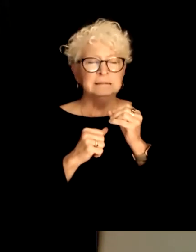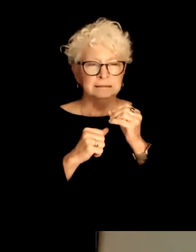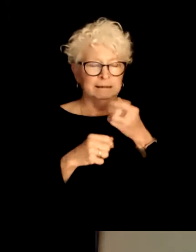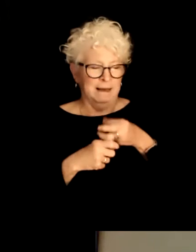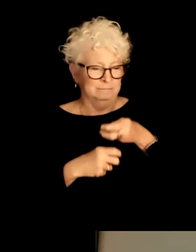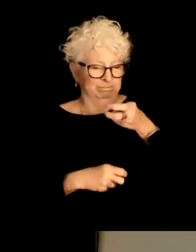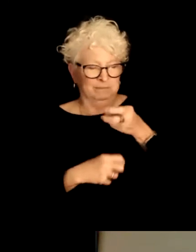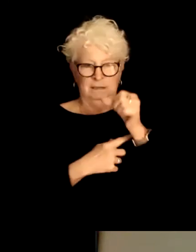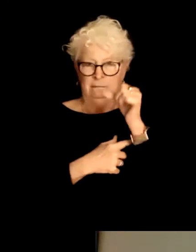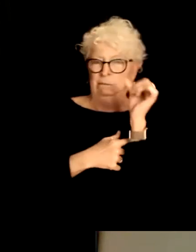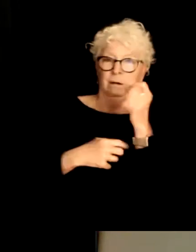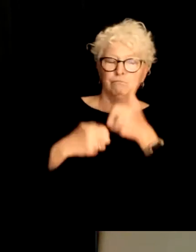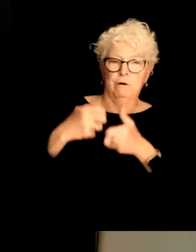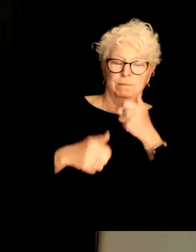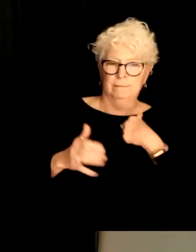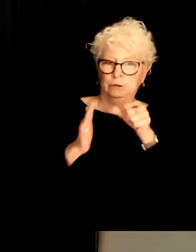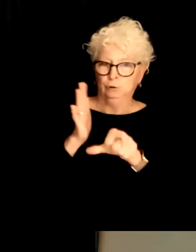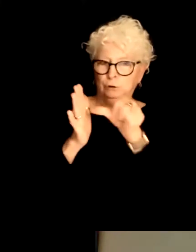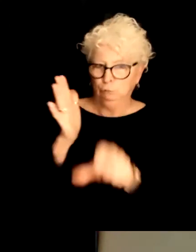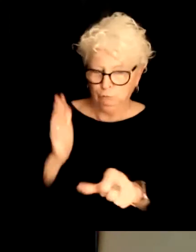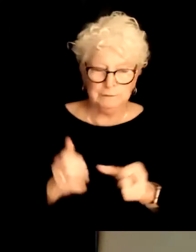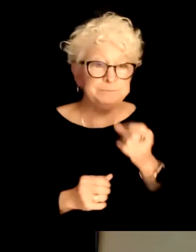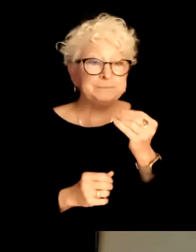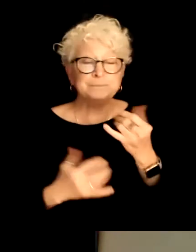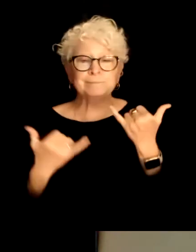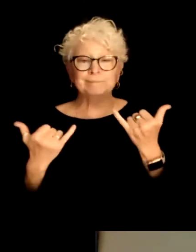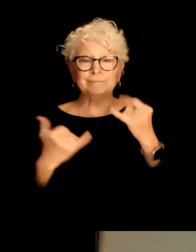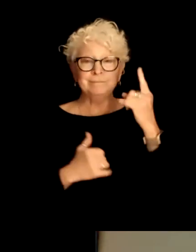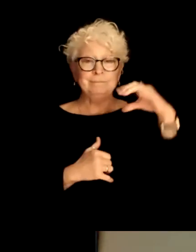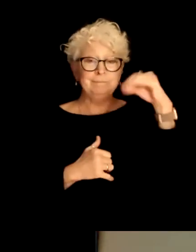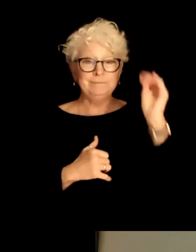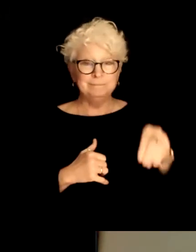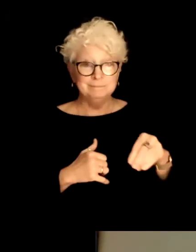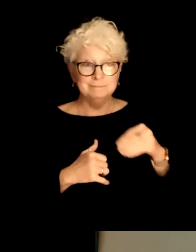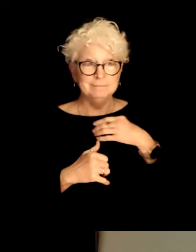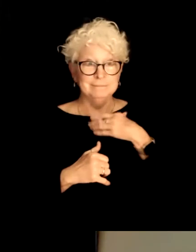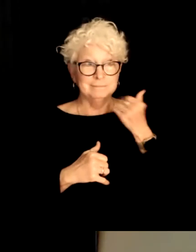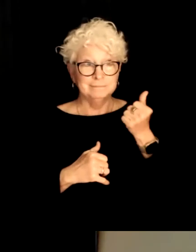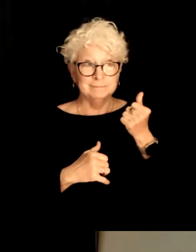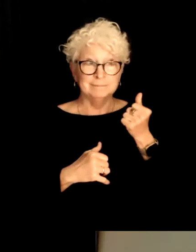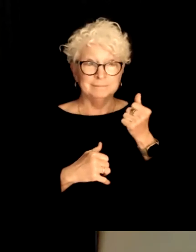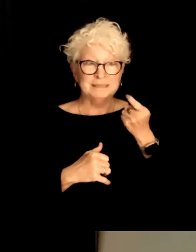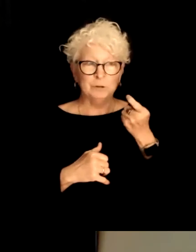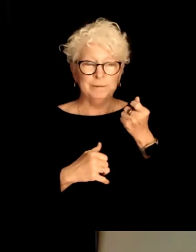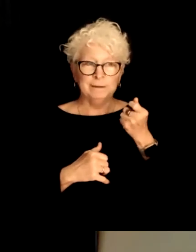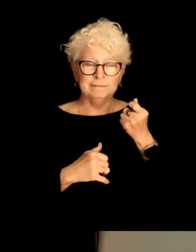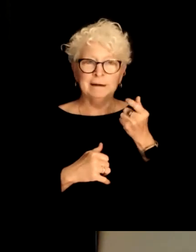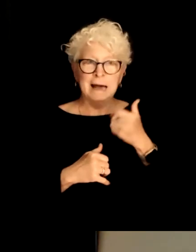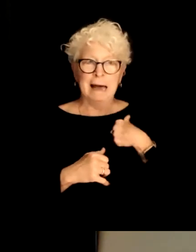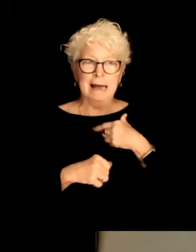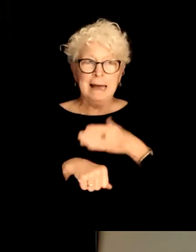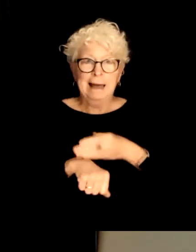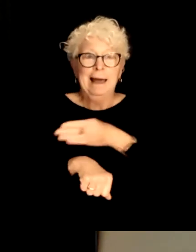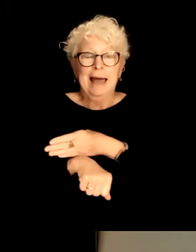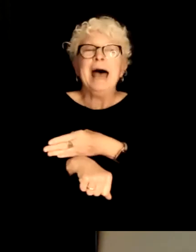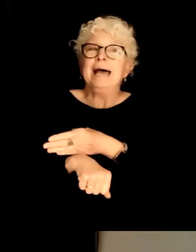ME symptoms, even though I would not say that I am 100% well. There's some asterisks next to that. But it's been